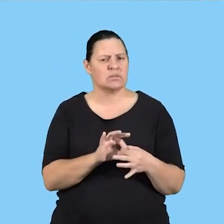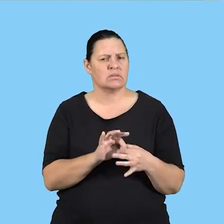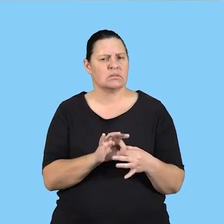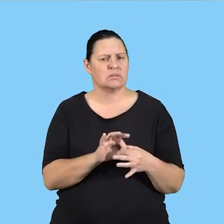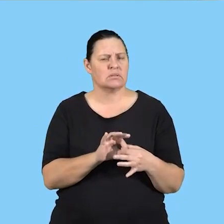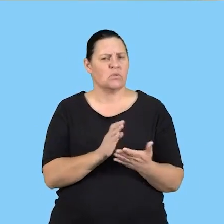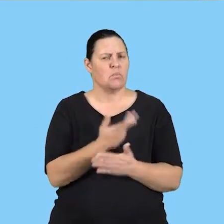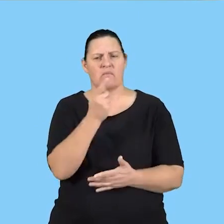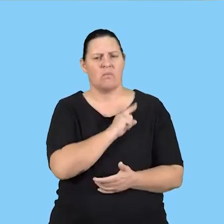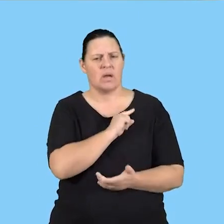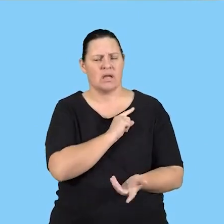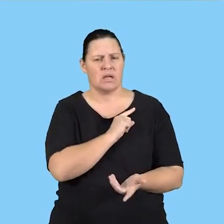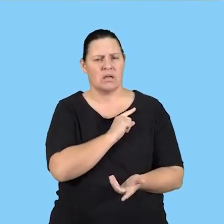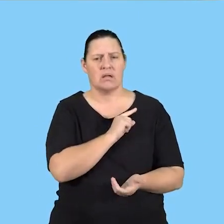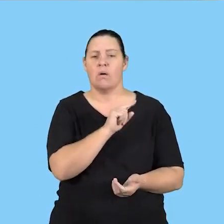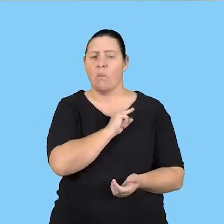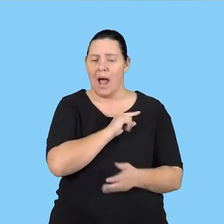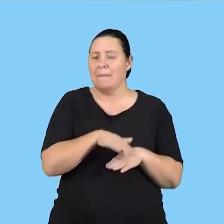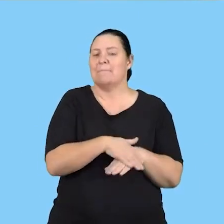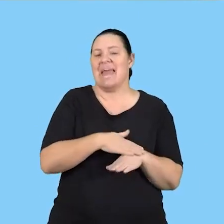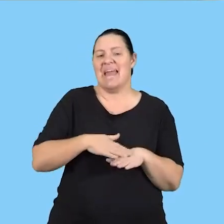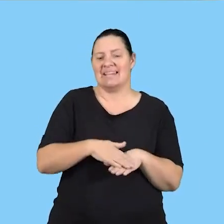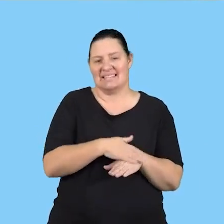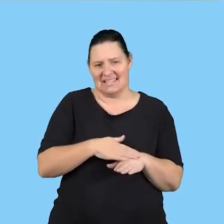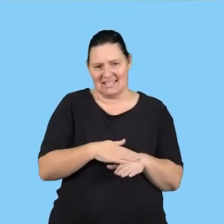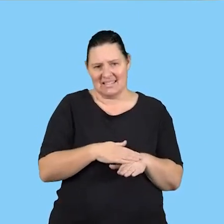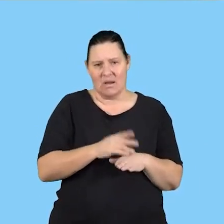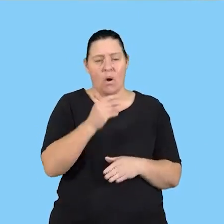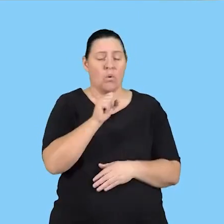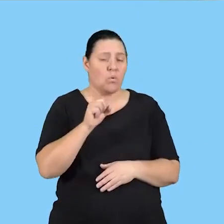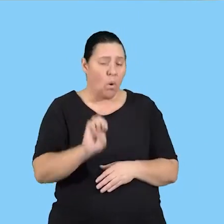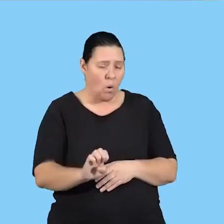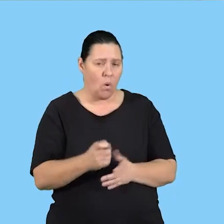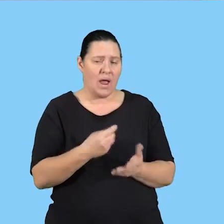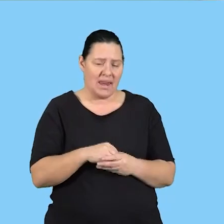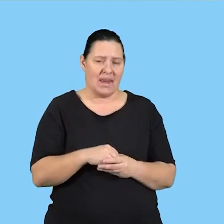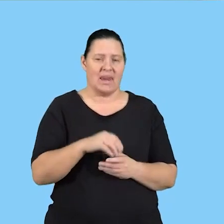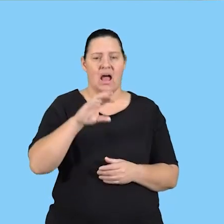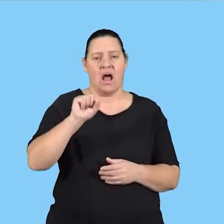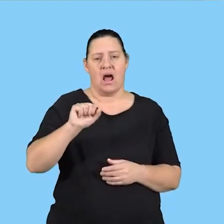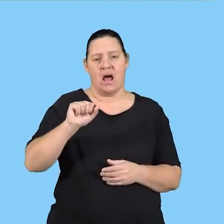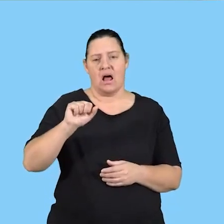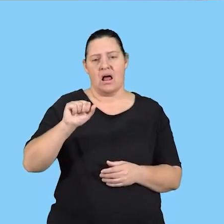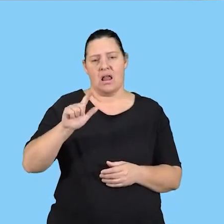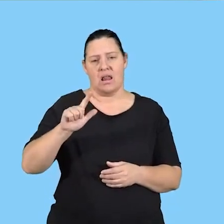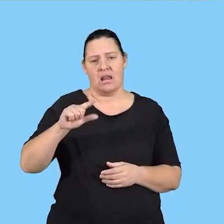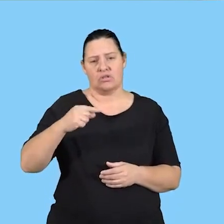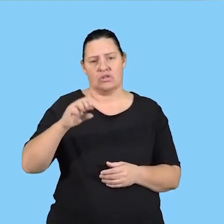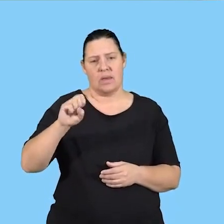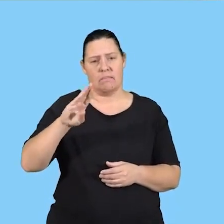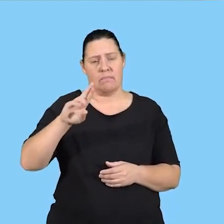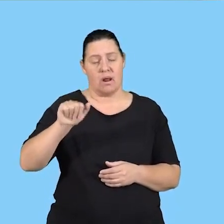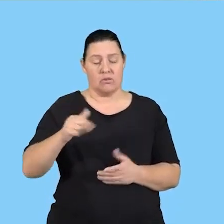relationships? Remember, colleagues, that it is the basics or the core in algebra. So we couldn't remove